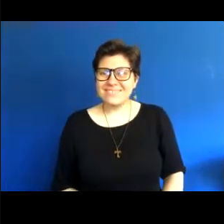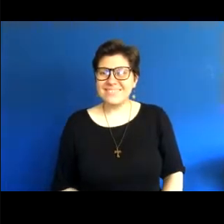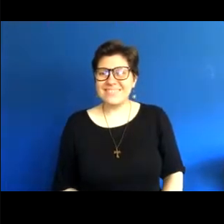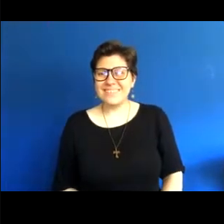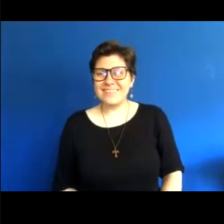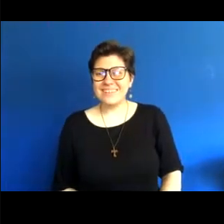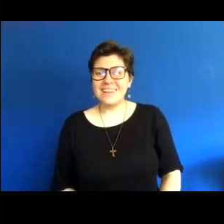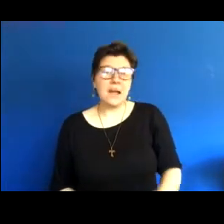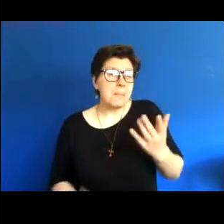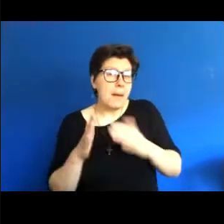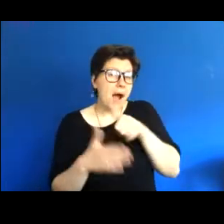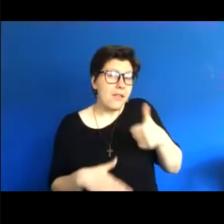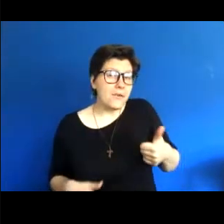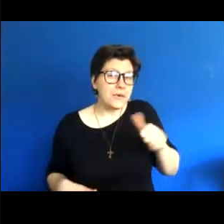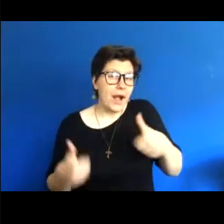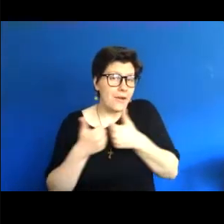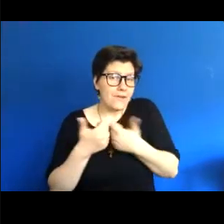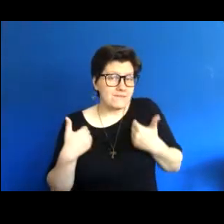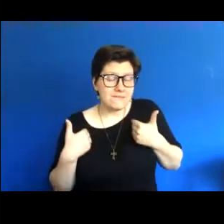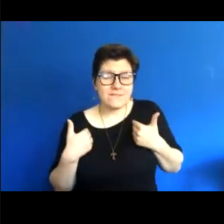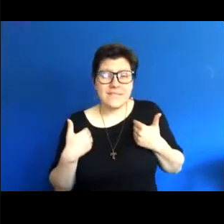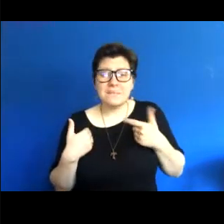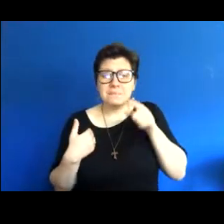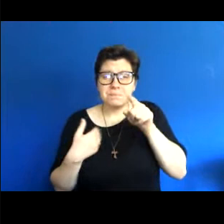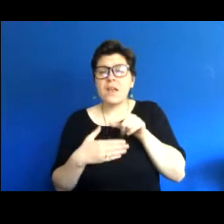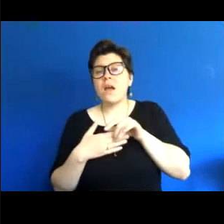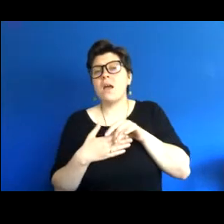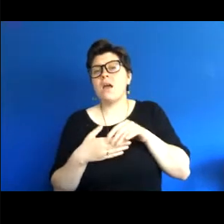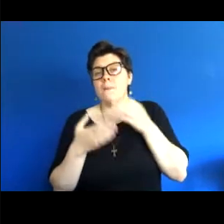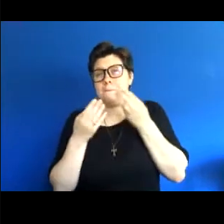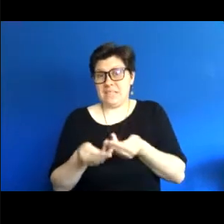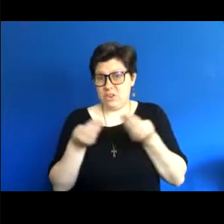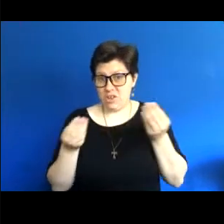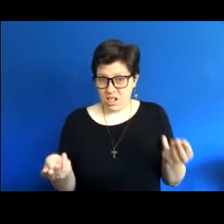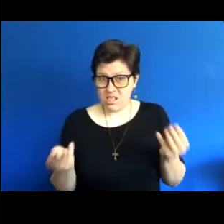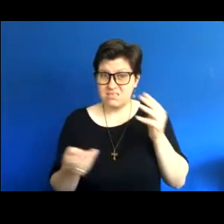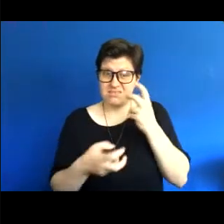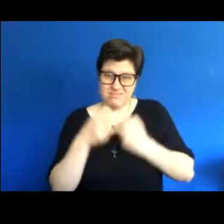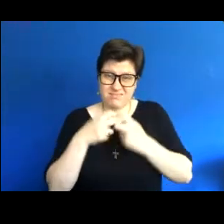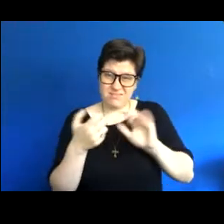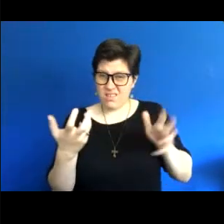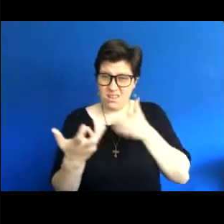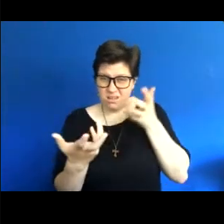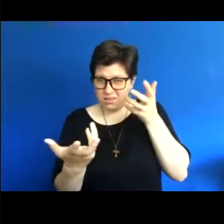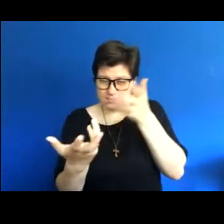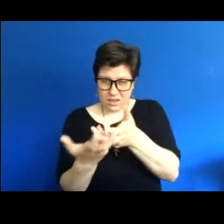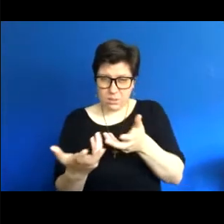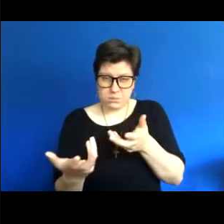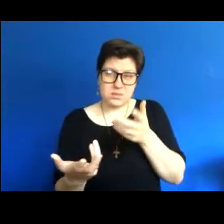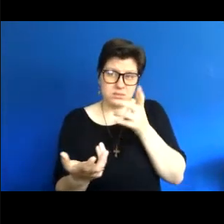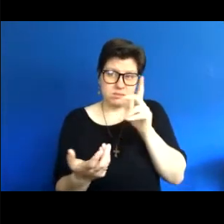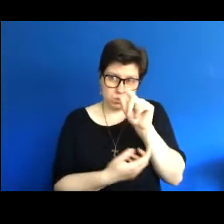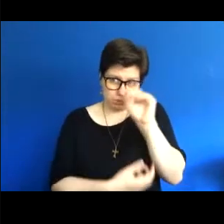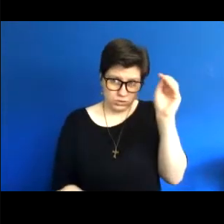be other ones that you might have. The materials that are used are difficult to adapt. That's looks like